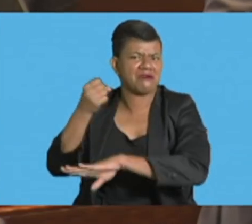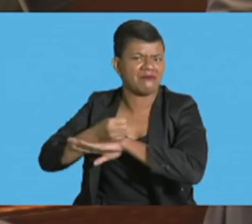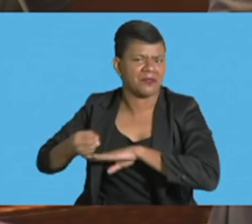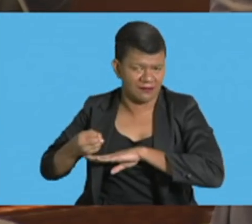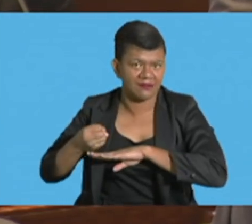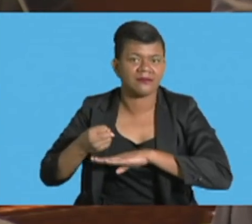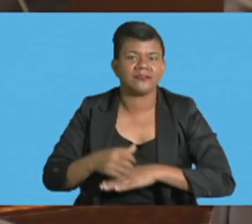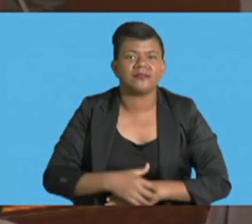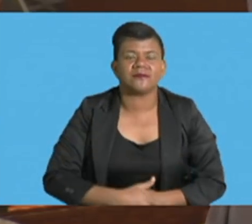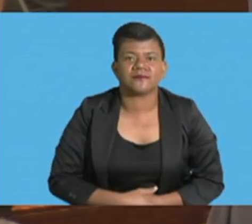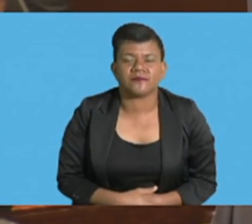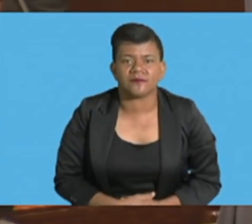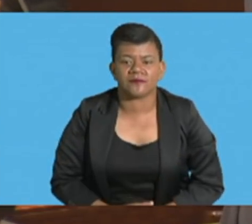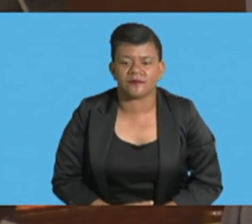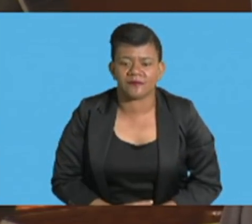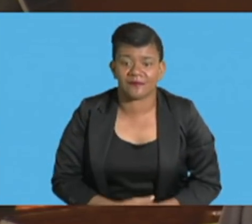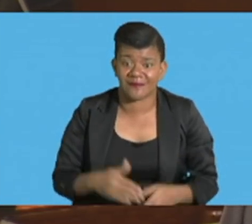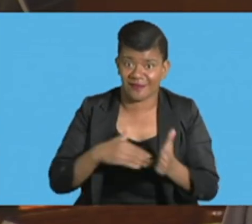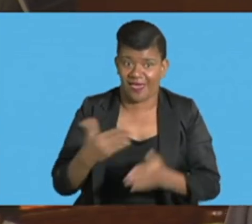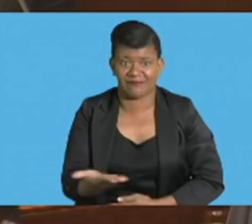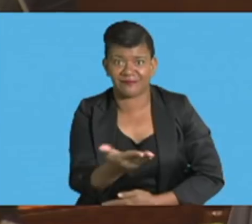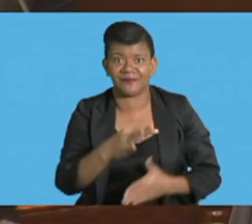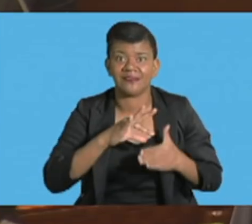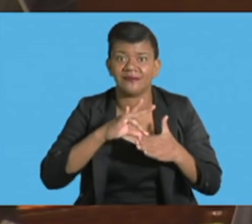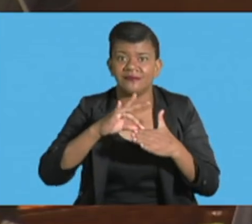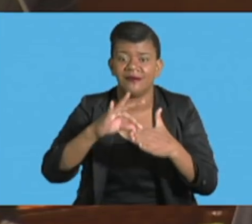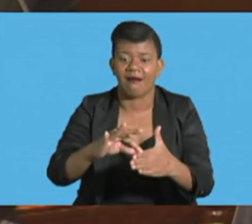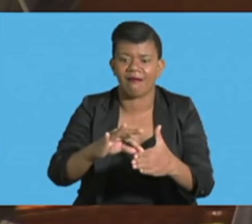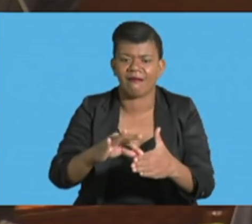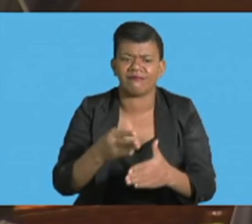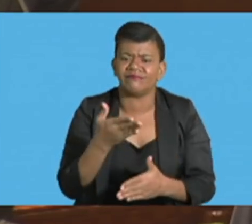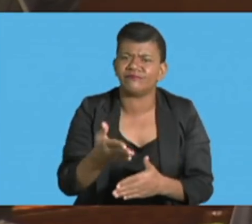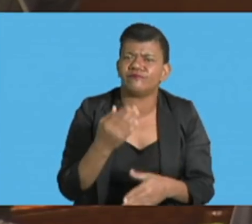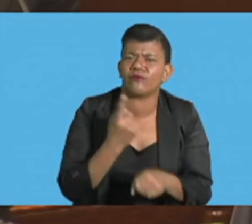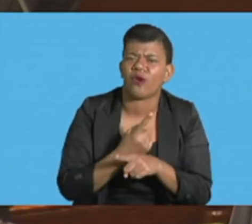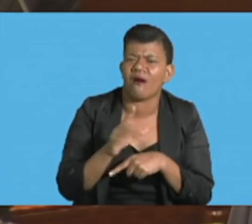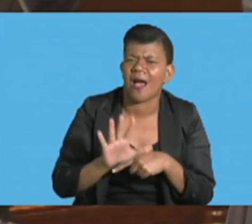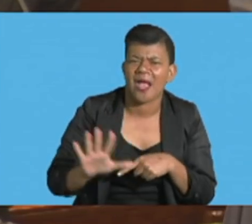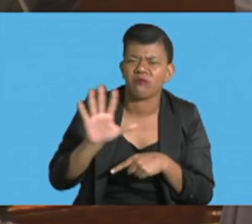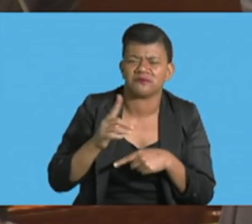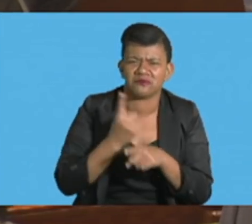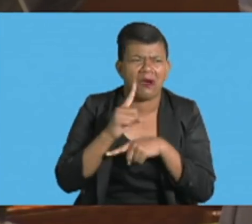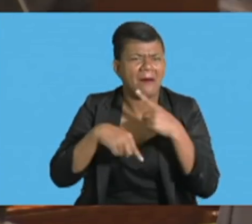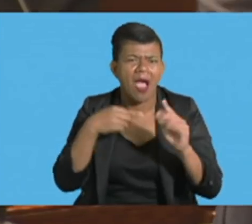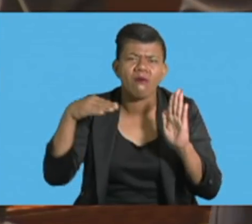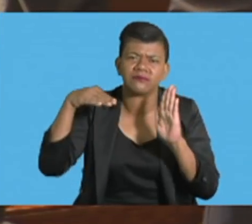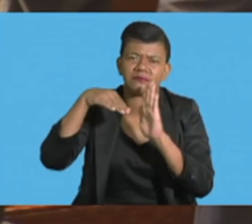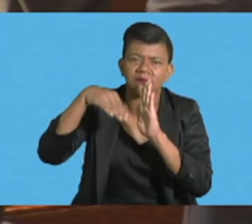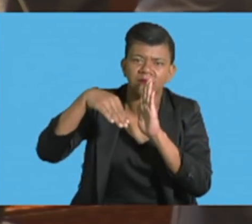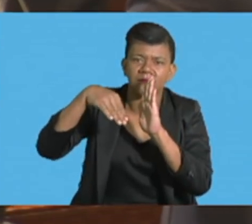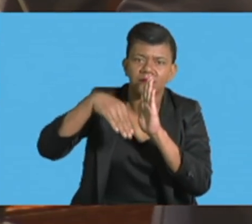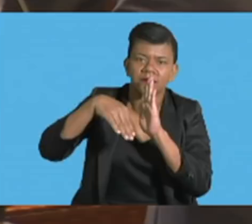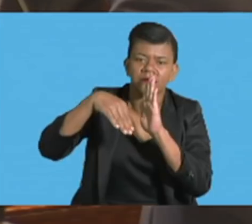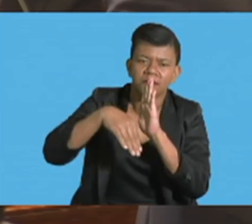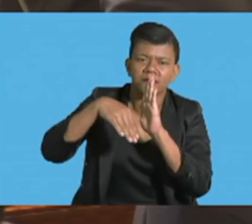Honorable Leader of the Opposition, Honorable Speaker, spoke of the decline in the gold production.